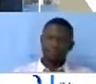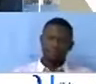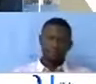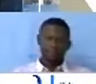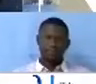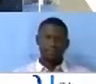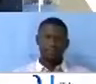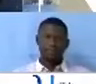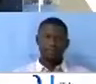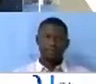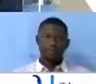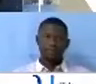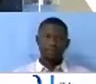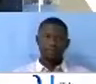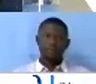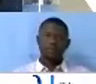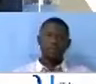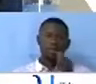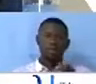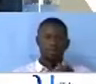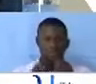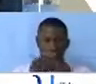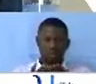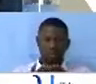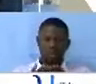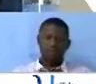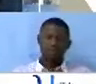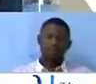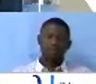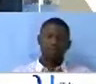And he said as follows.